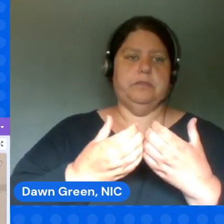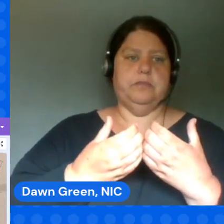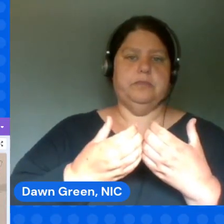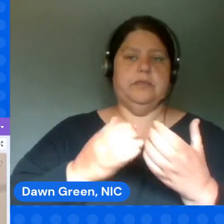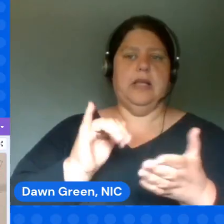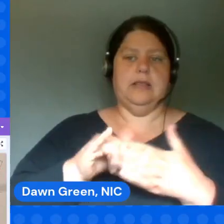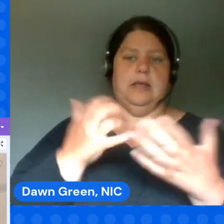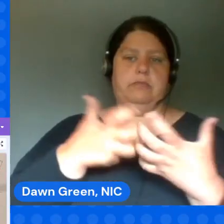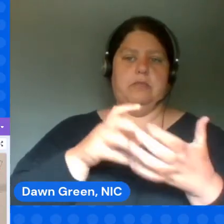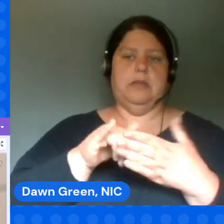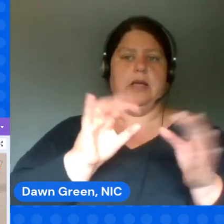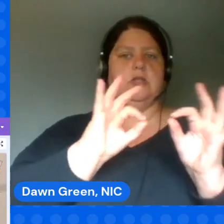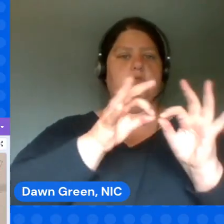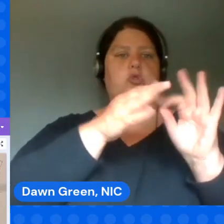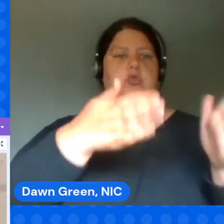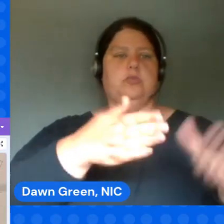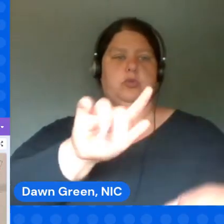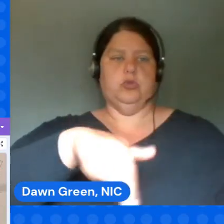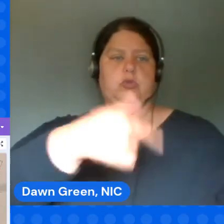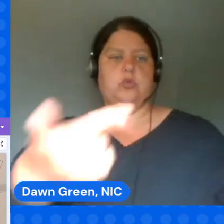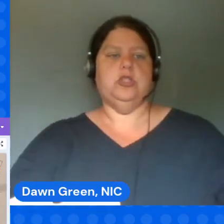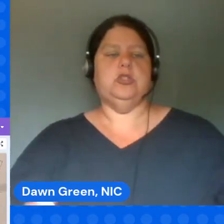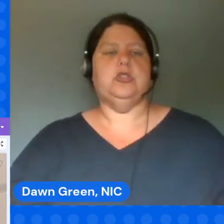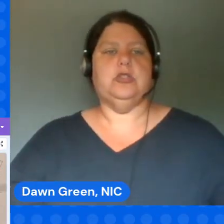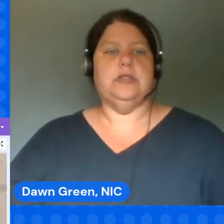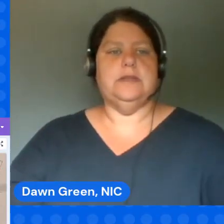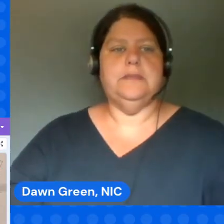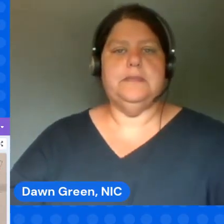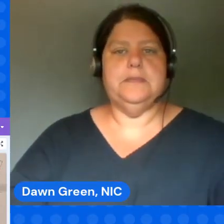that. All right, so